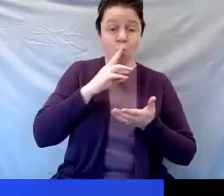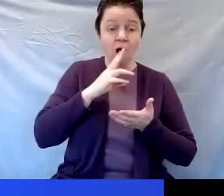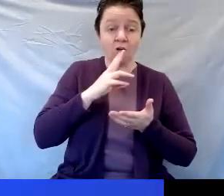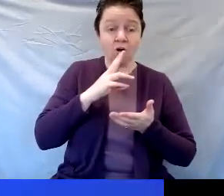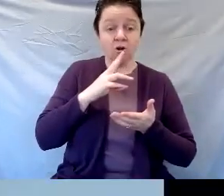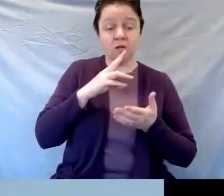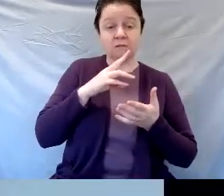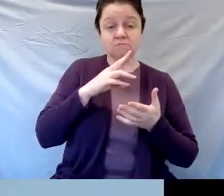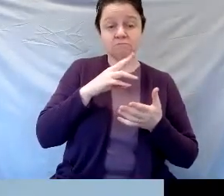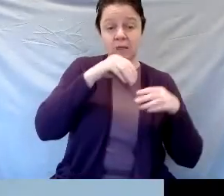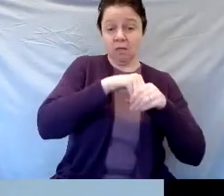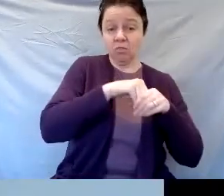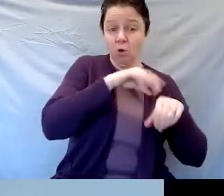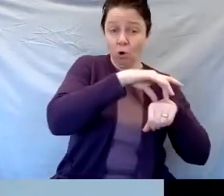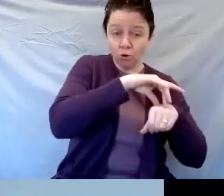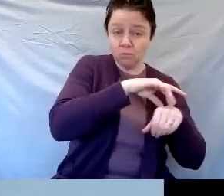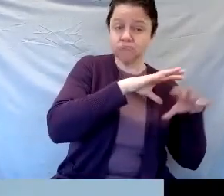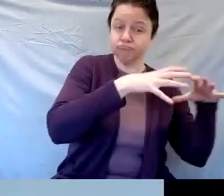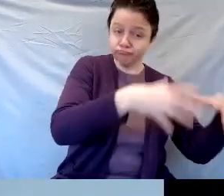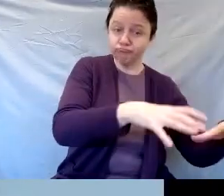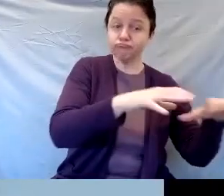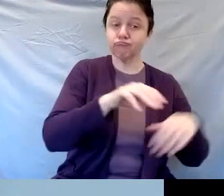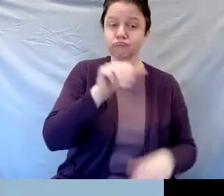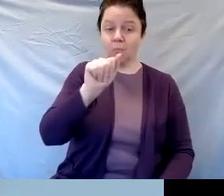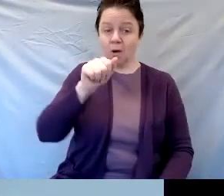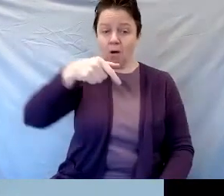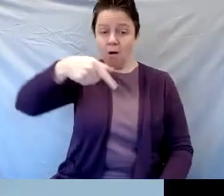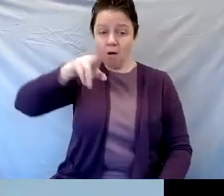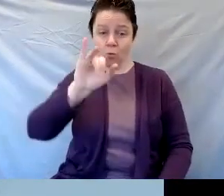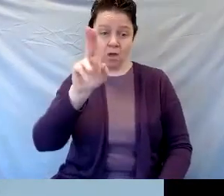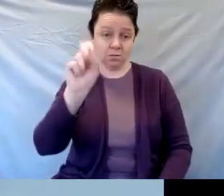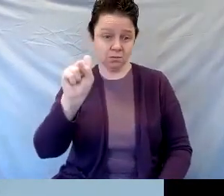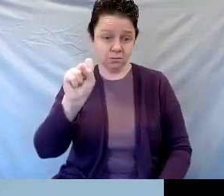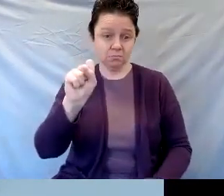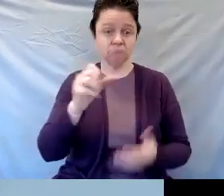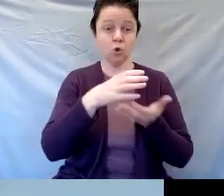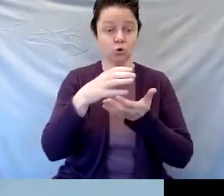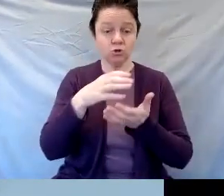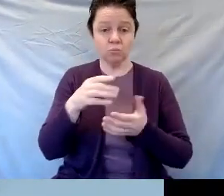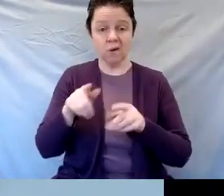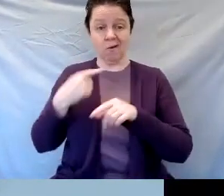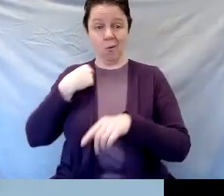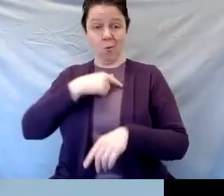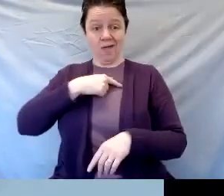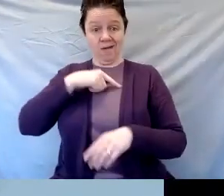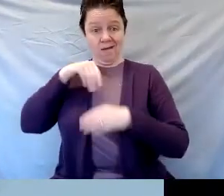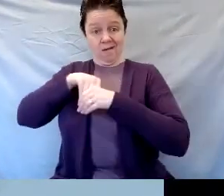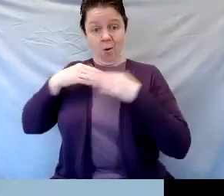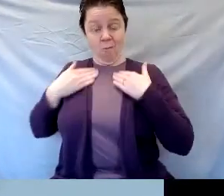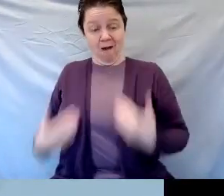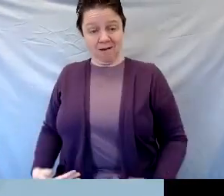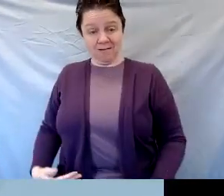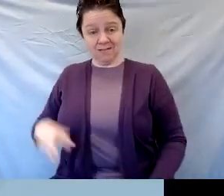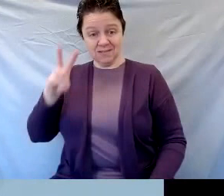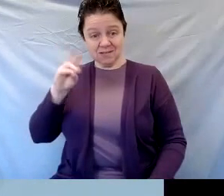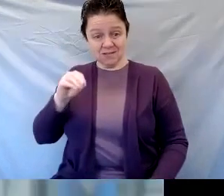of most organisms. We as humans, depending on who you ask, estimates range from somewhere from 60 to 70% of what makes